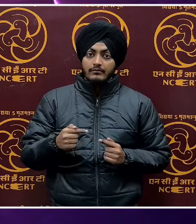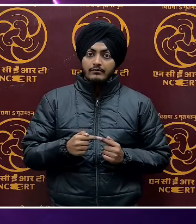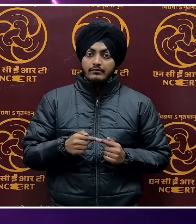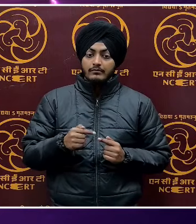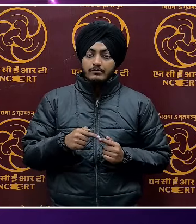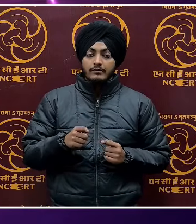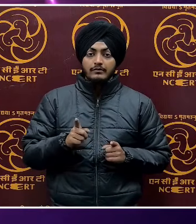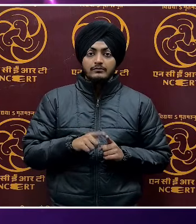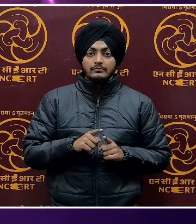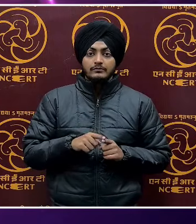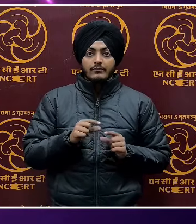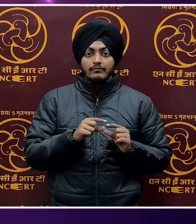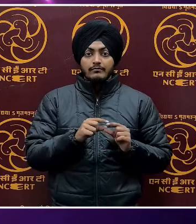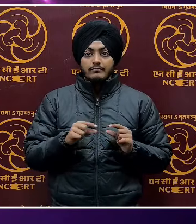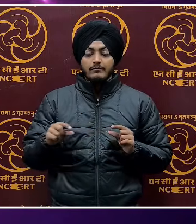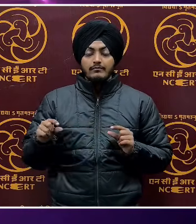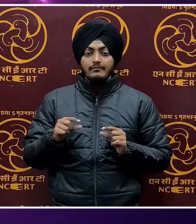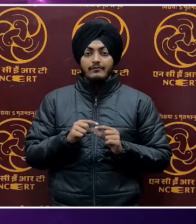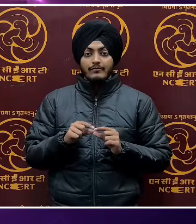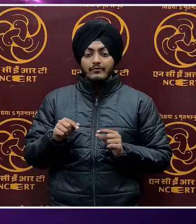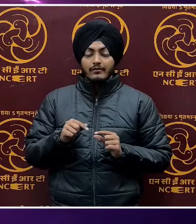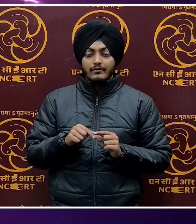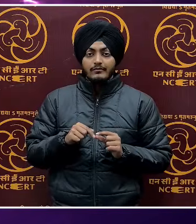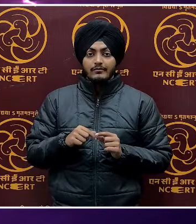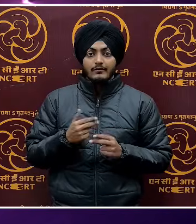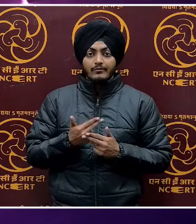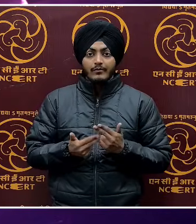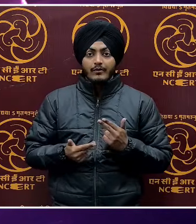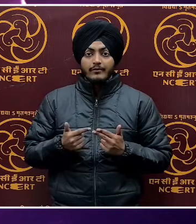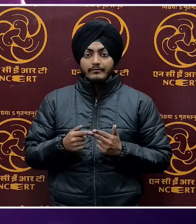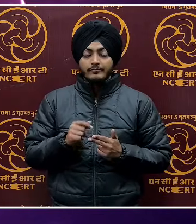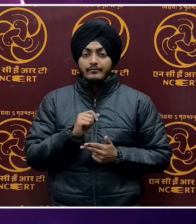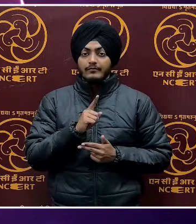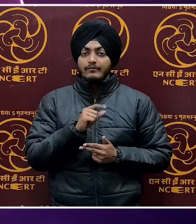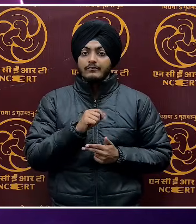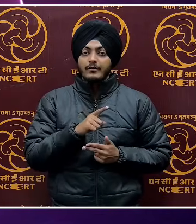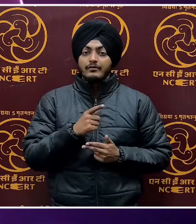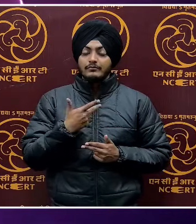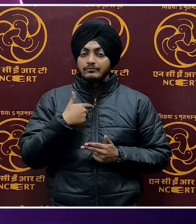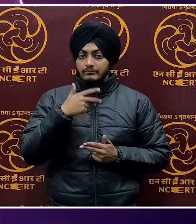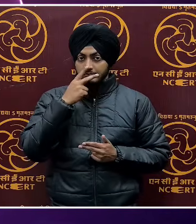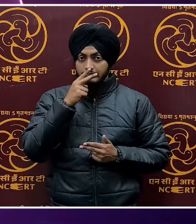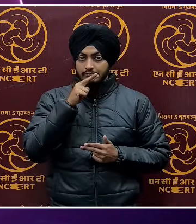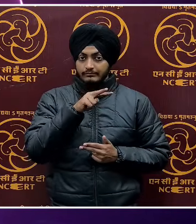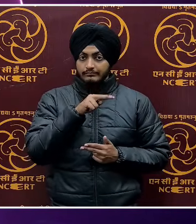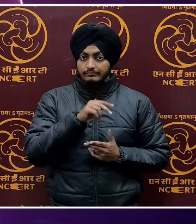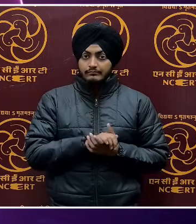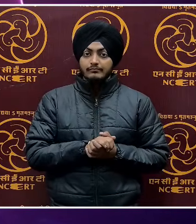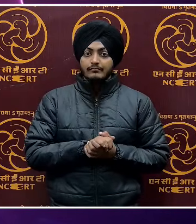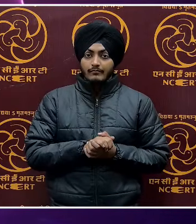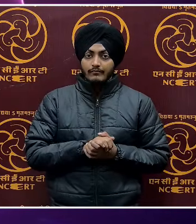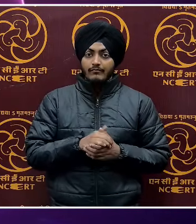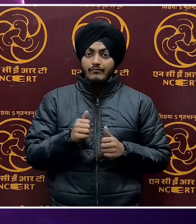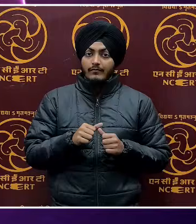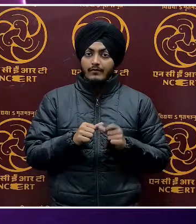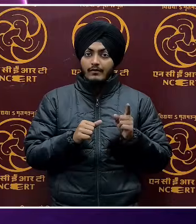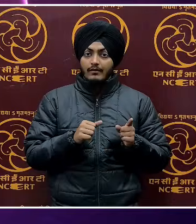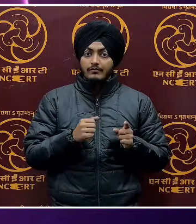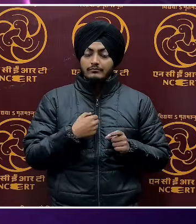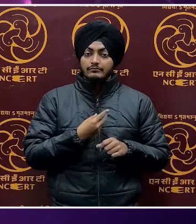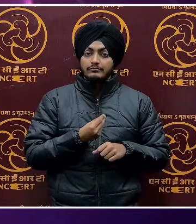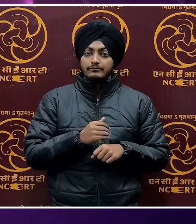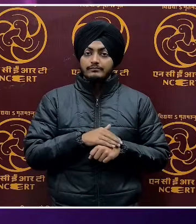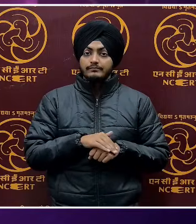will make a phrase from your poem. All right. Okay, so the first one, as you can see from column A, is